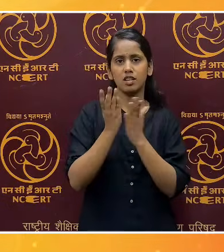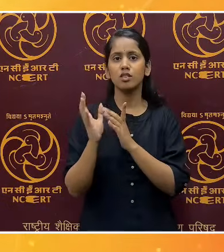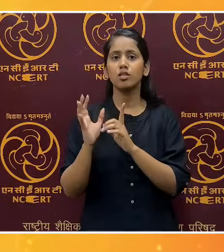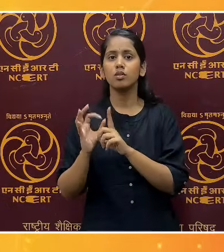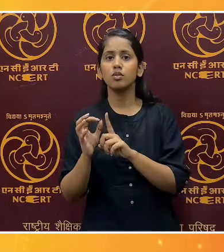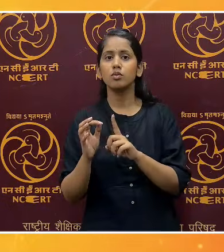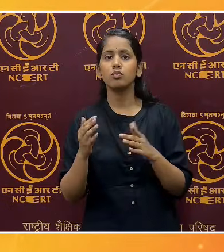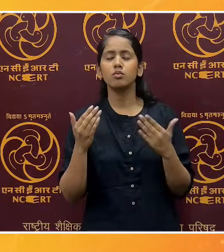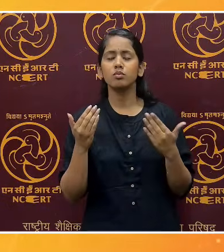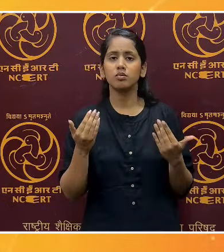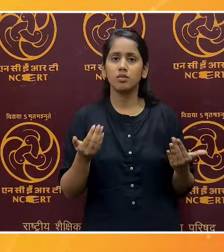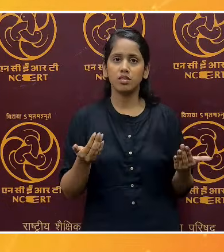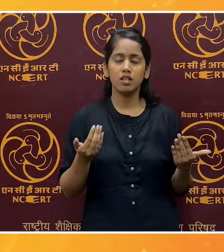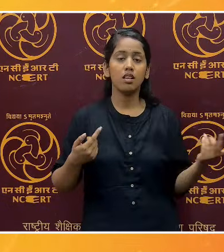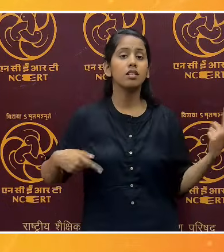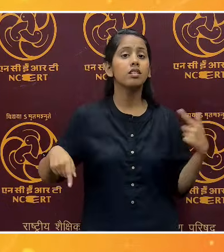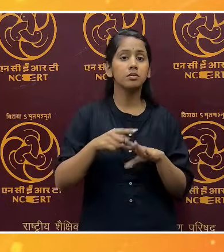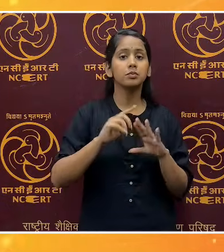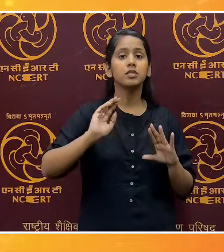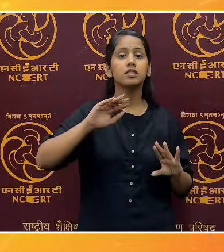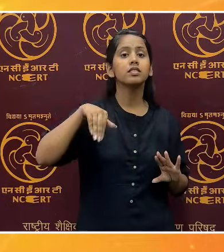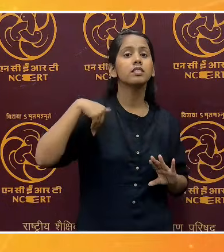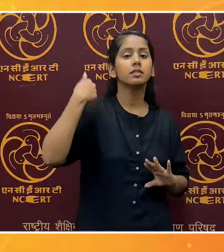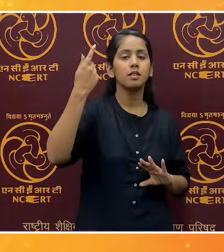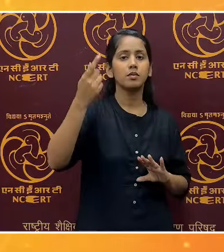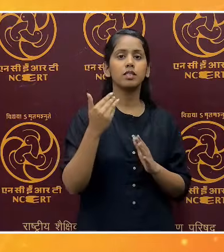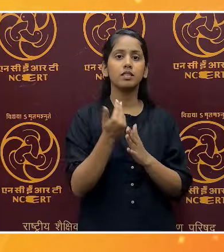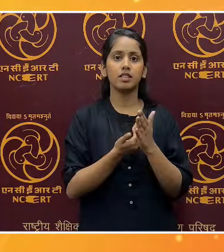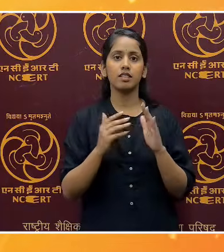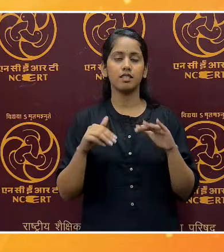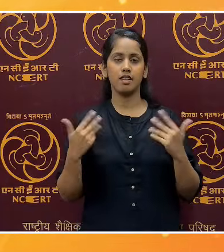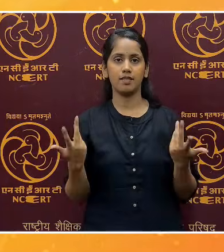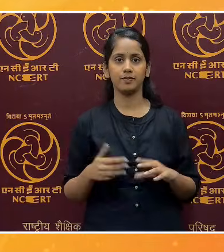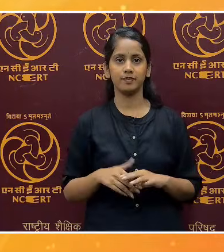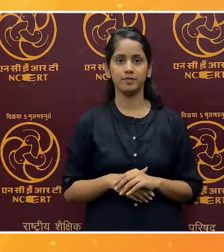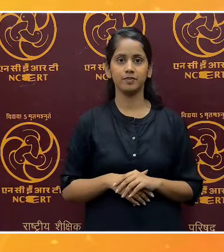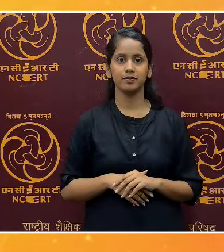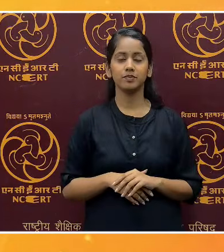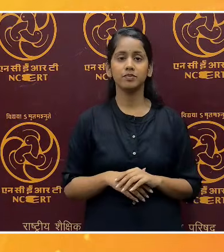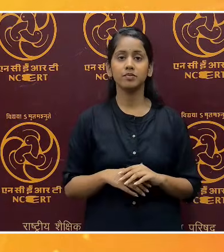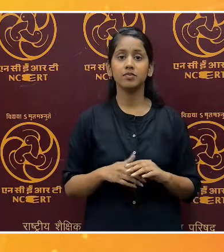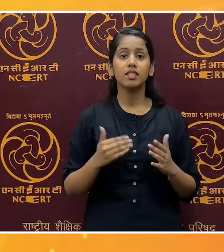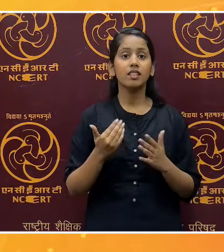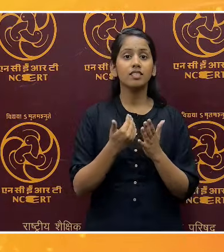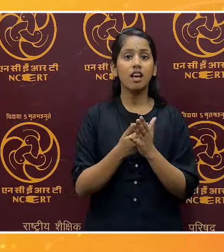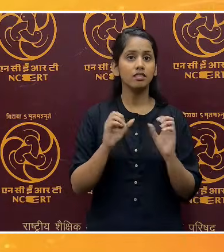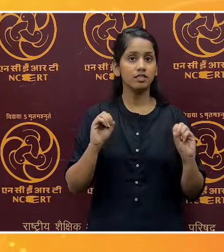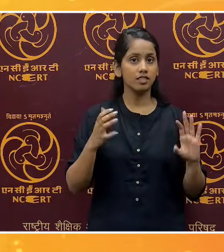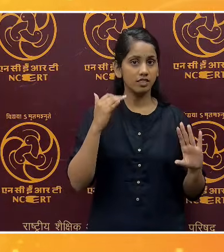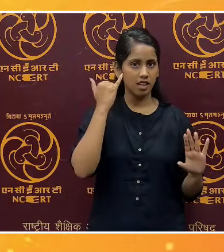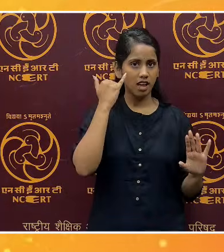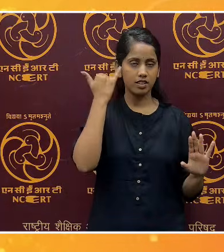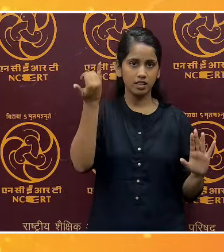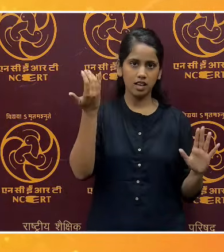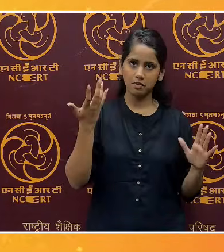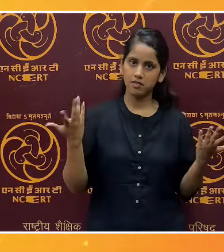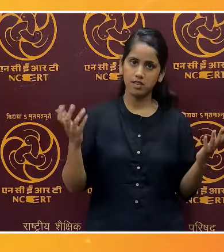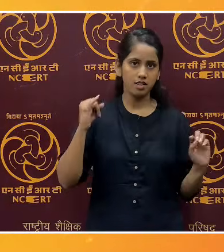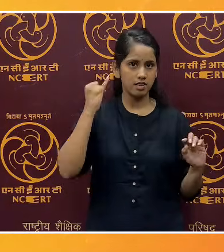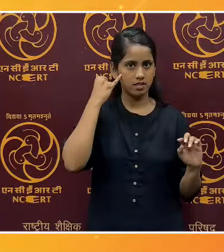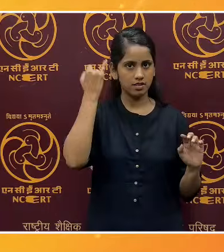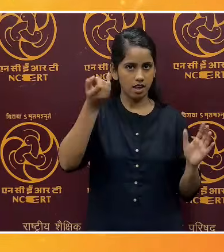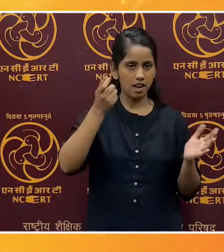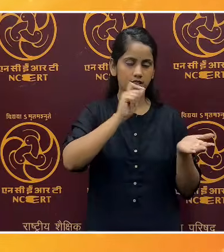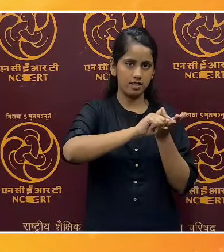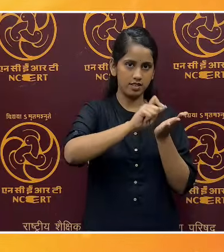let's quickly dive into pre-production. Sure. So it starts with an idea. I have already told you. Yes. Then the script,